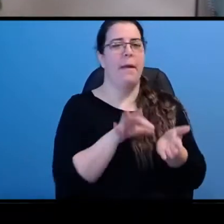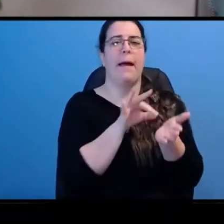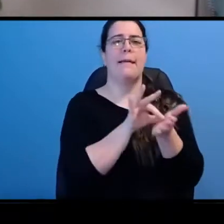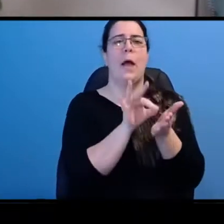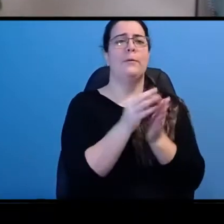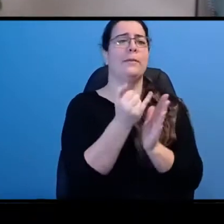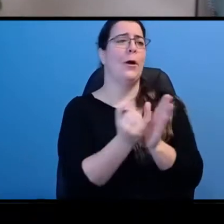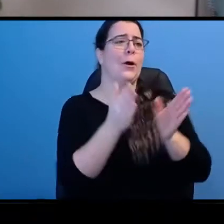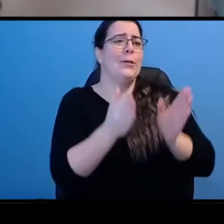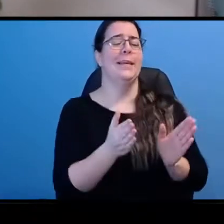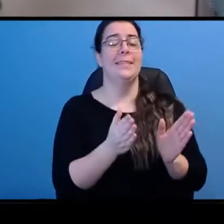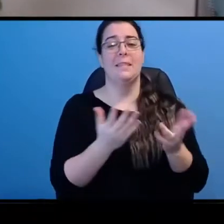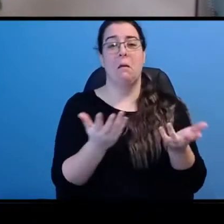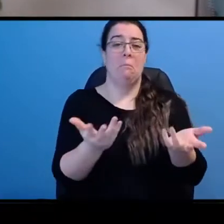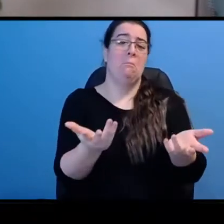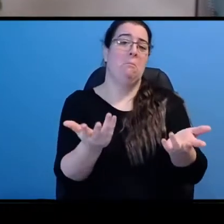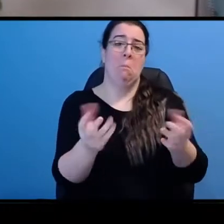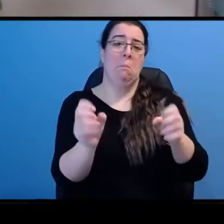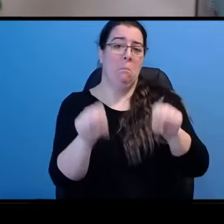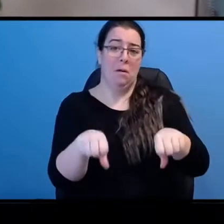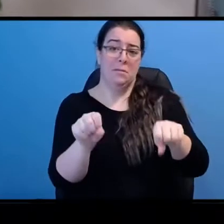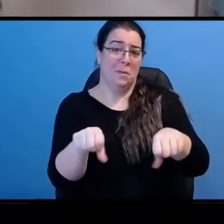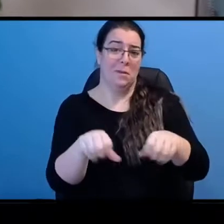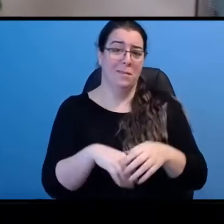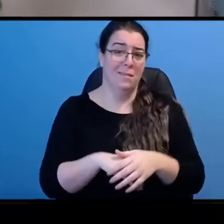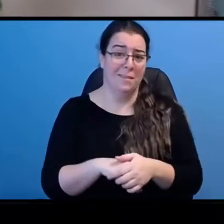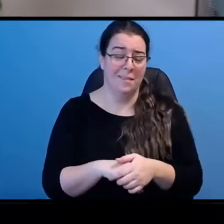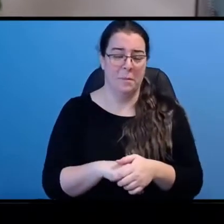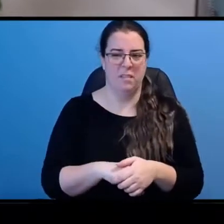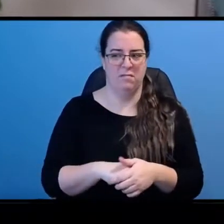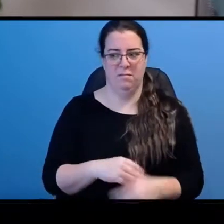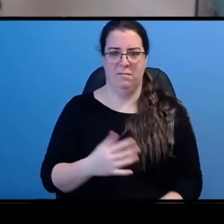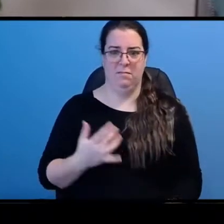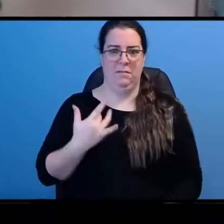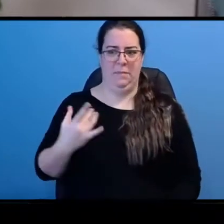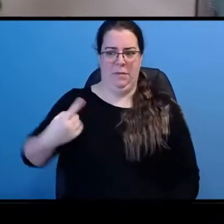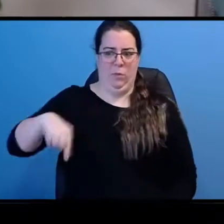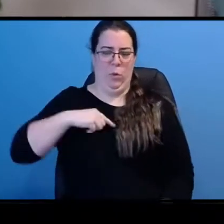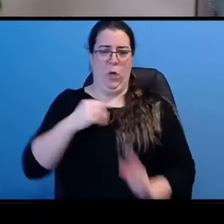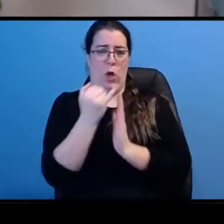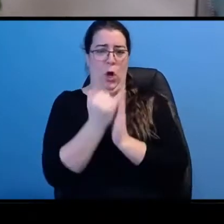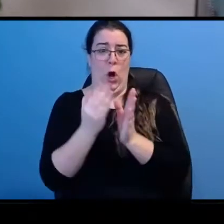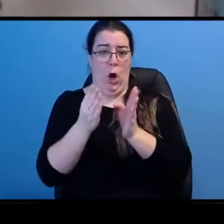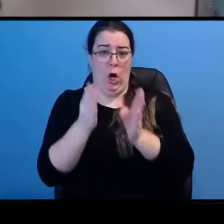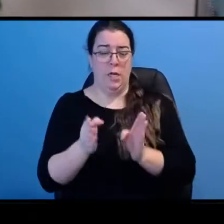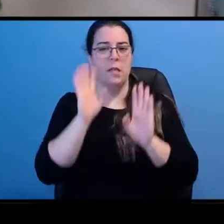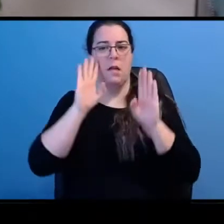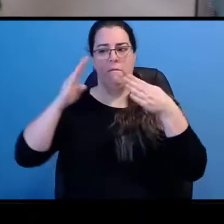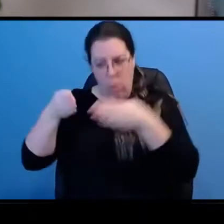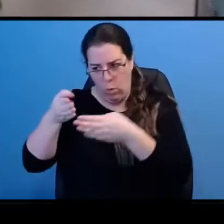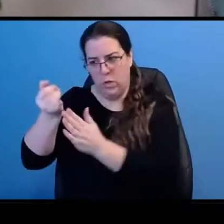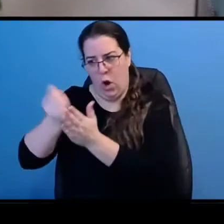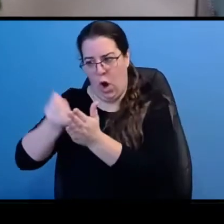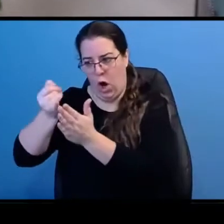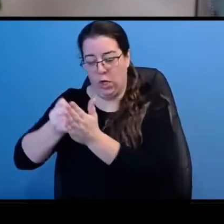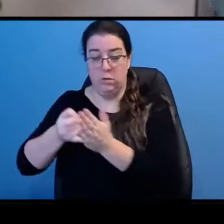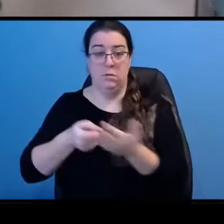knows? But most of us aren't accountants. Most of us do not do budgets